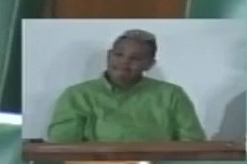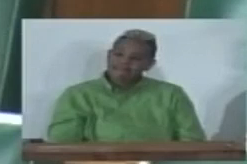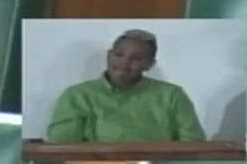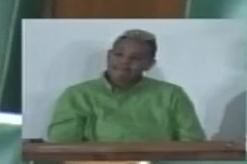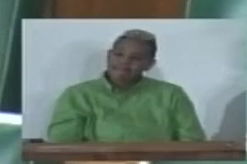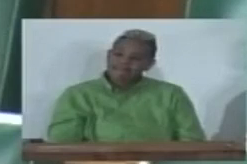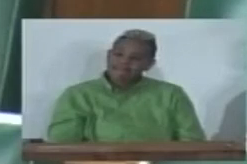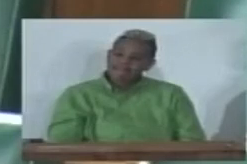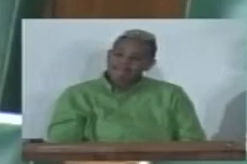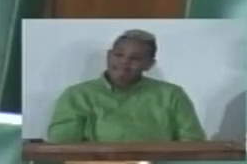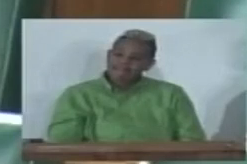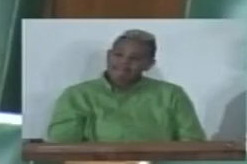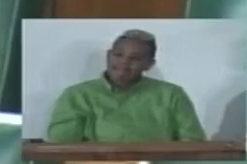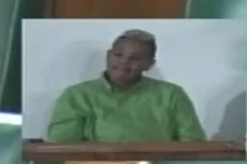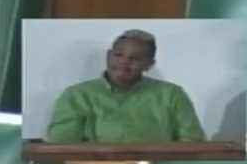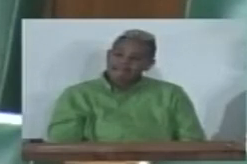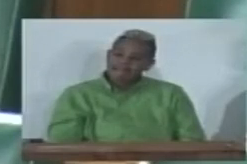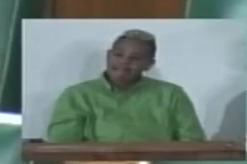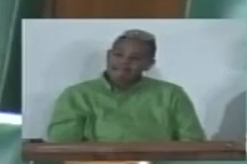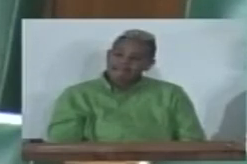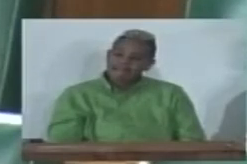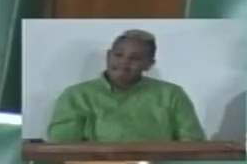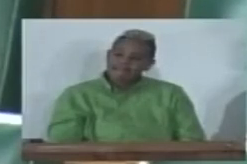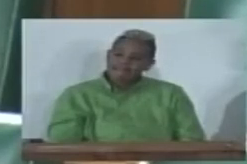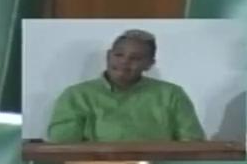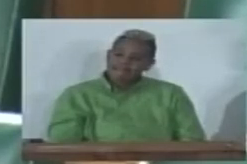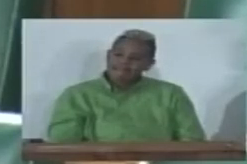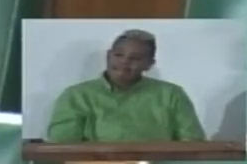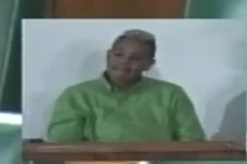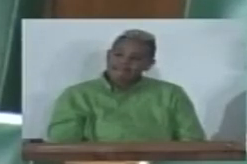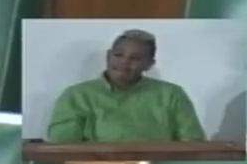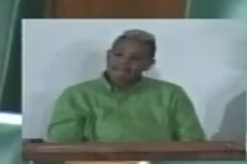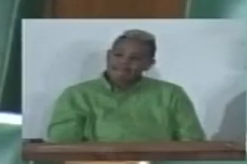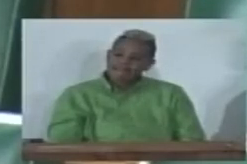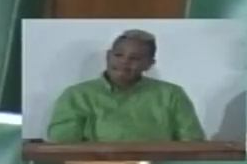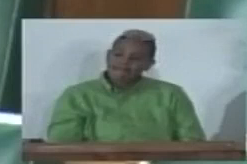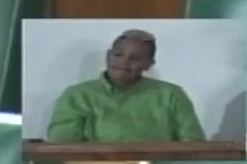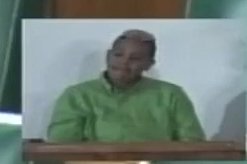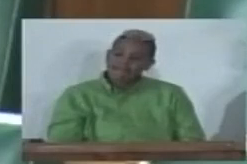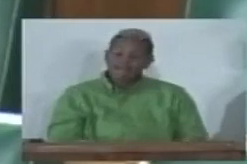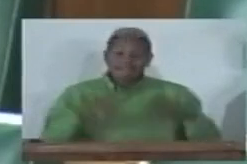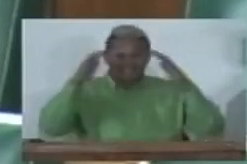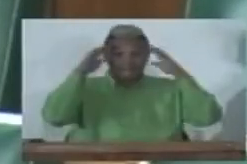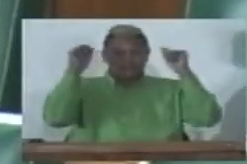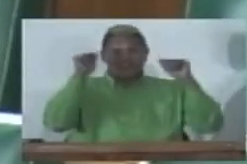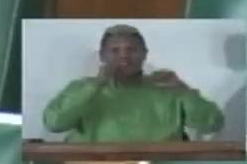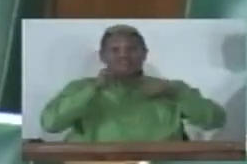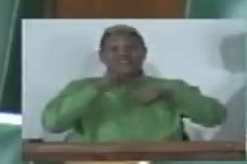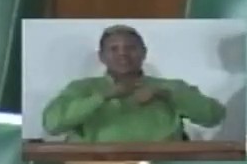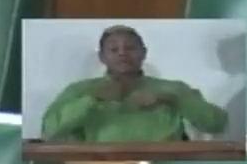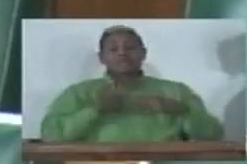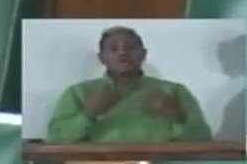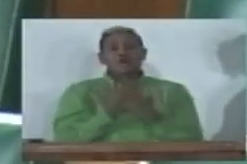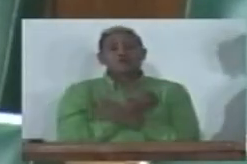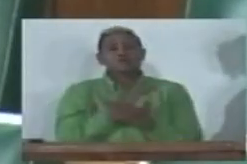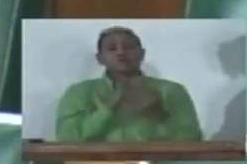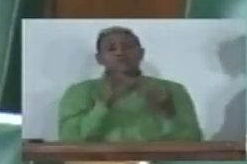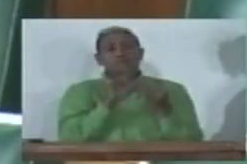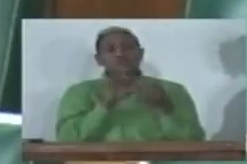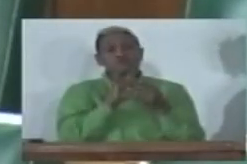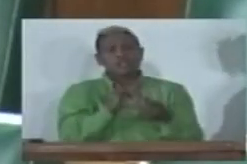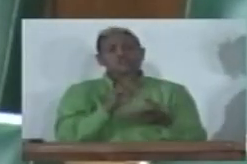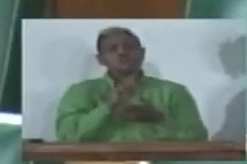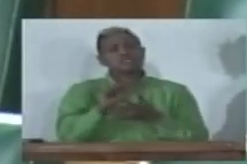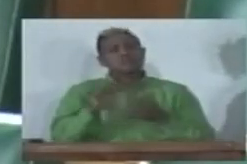every time that there's the opportunity to speak on these